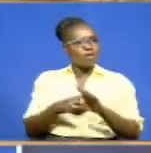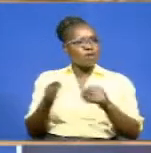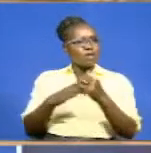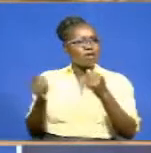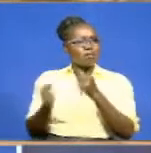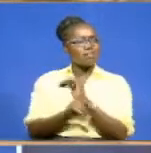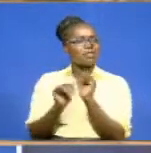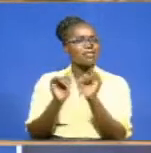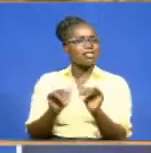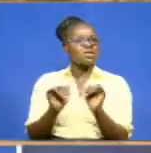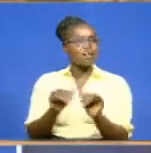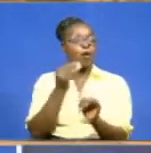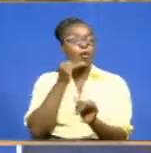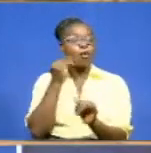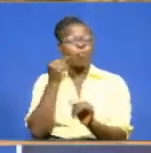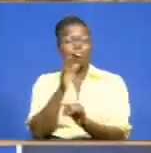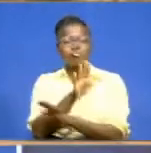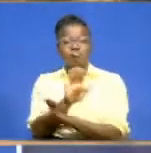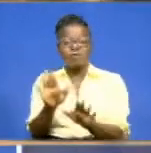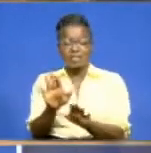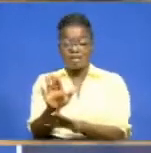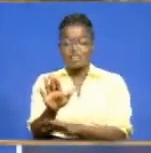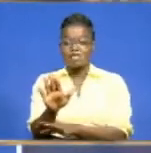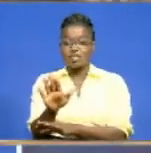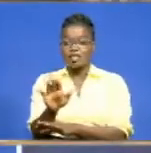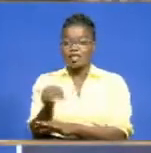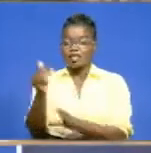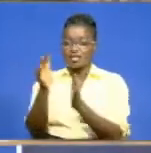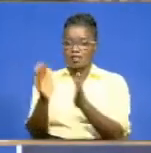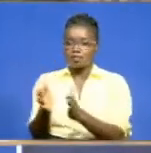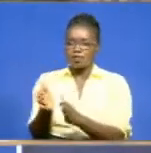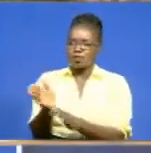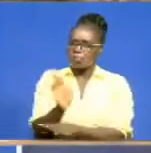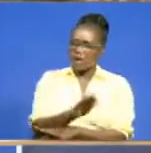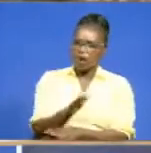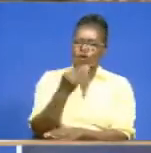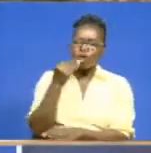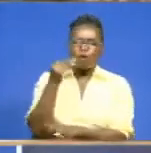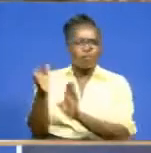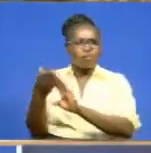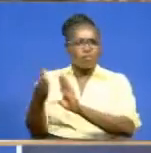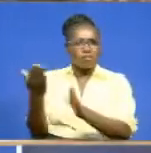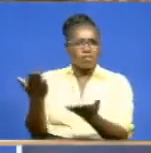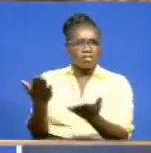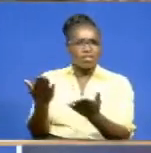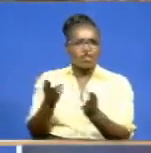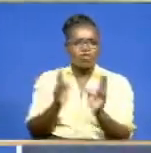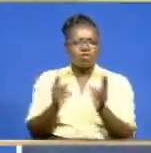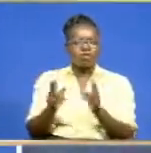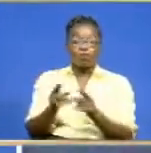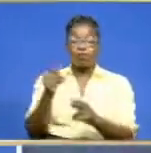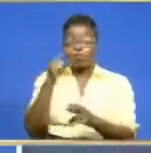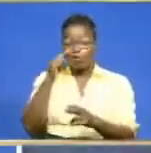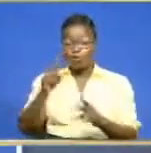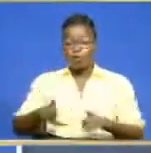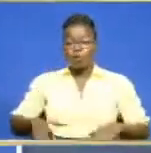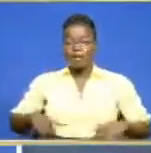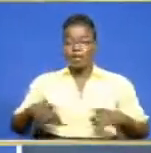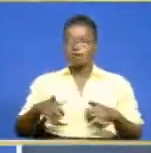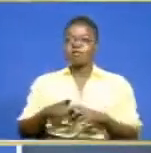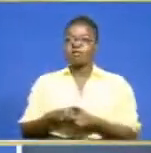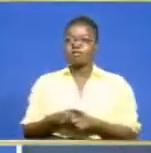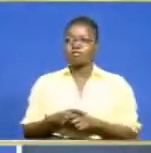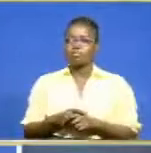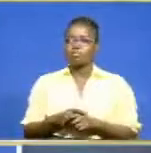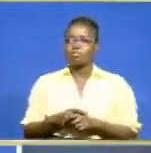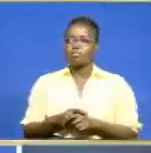9 months, which anyone will want to go home very fast because they had gotten used to the home life.